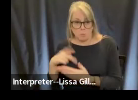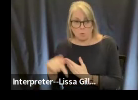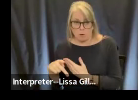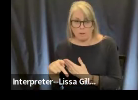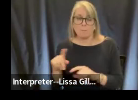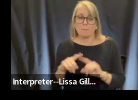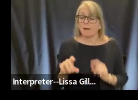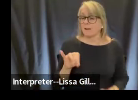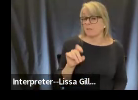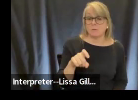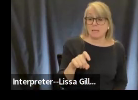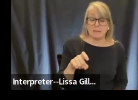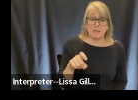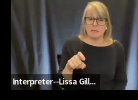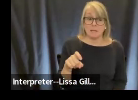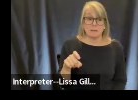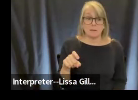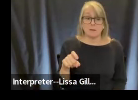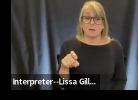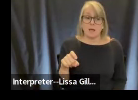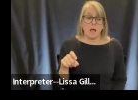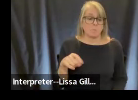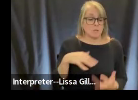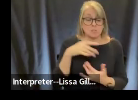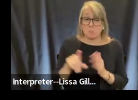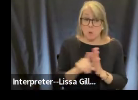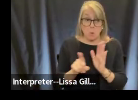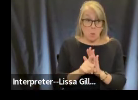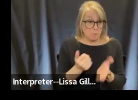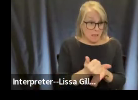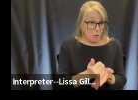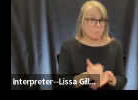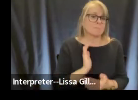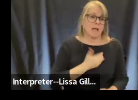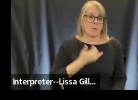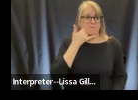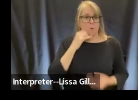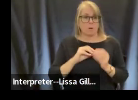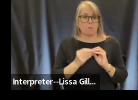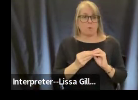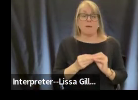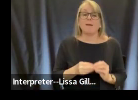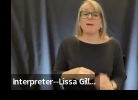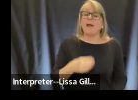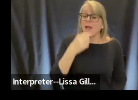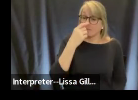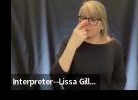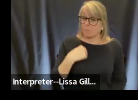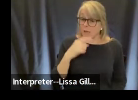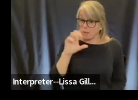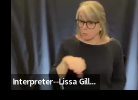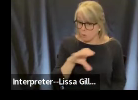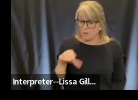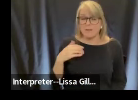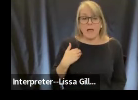if you're in need of help from the smoke alarm perspective, there's our phone number there. Also, the Red Cross has a smoke alarm program as well, so you can reach out to